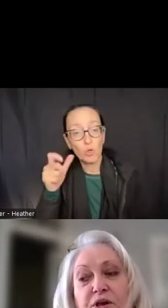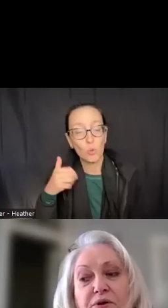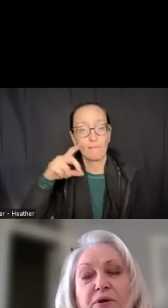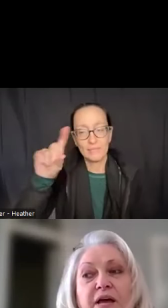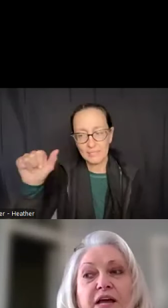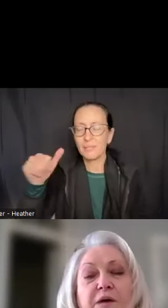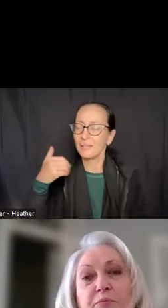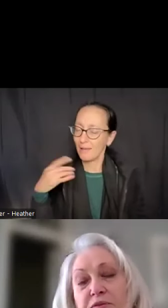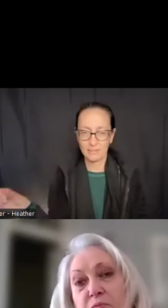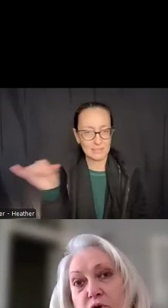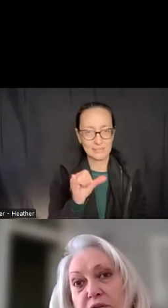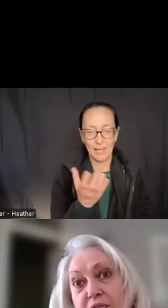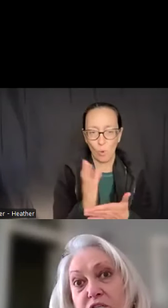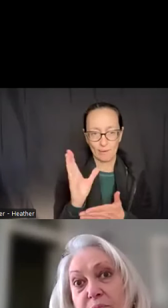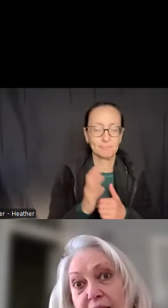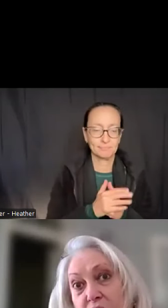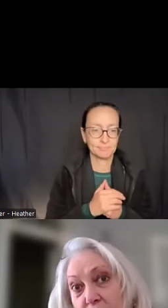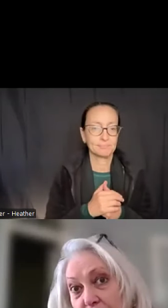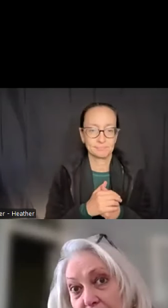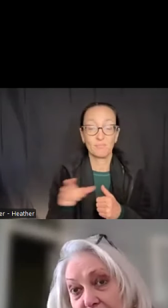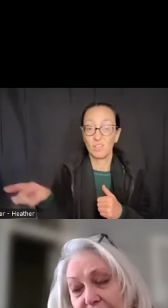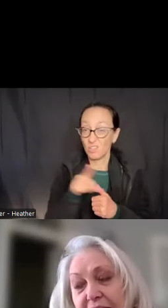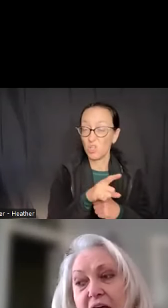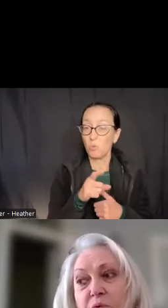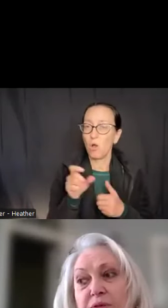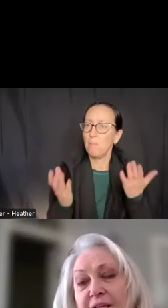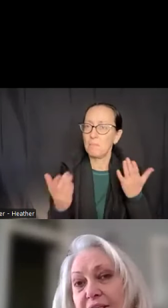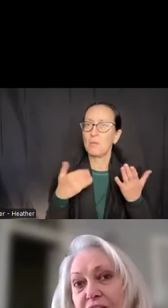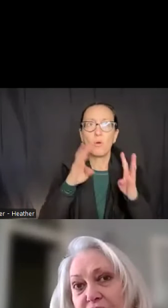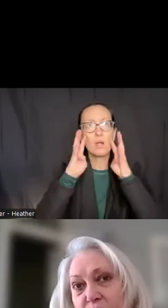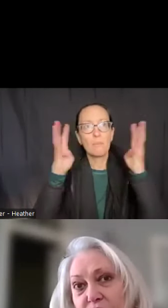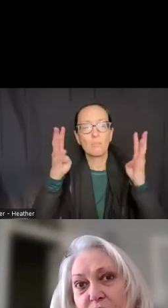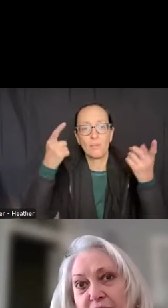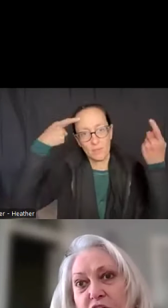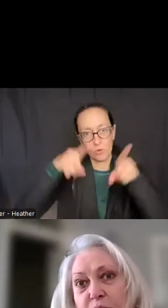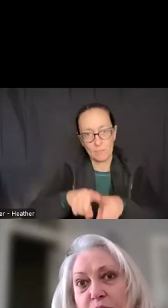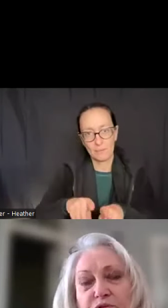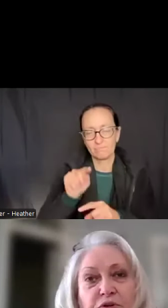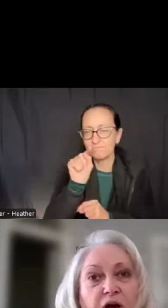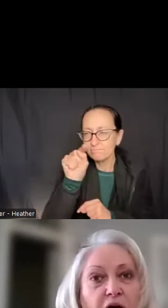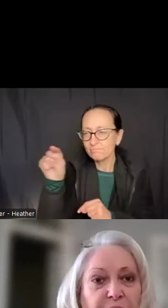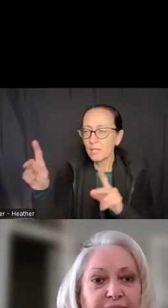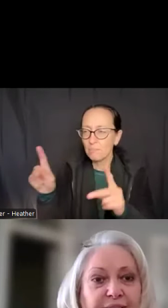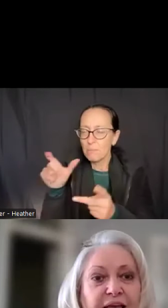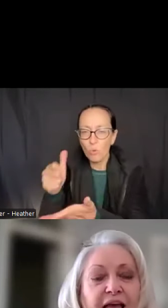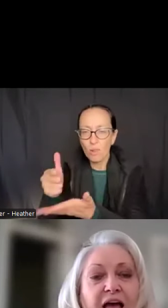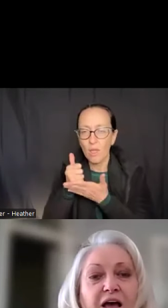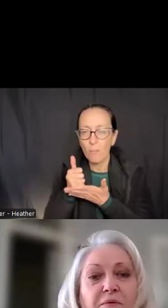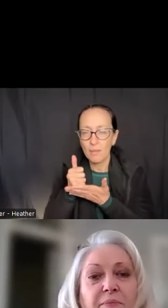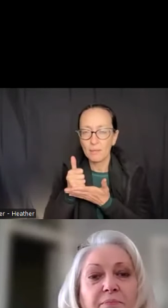to do so, come up with a supported decision-making agreement with select individuals who are going to help you on certain